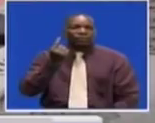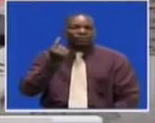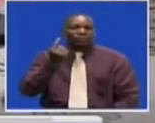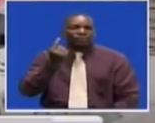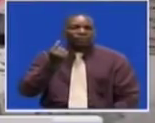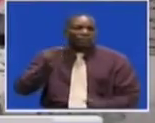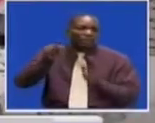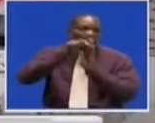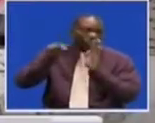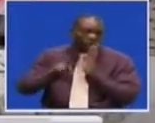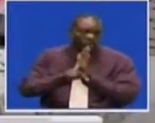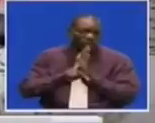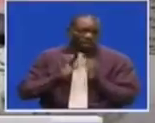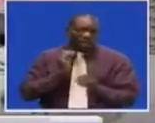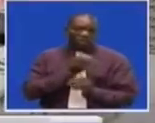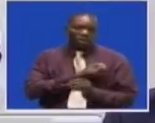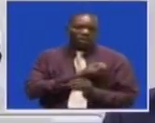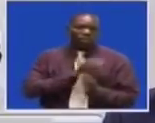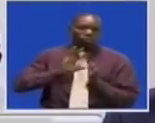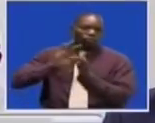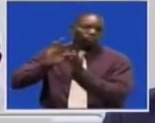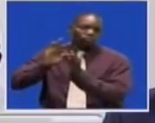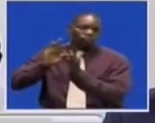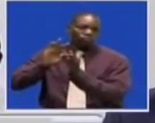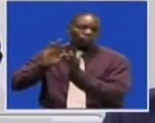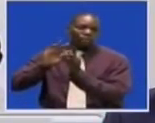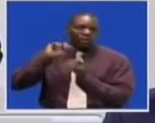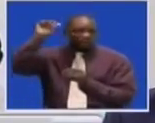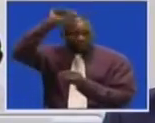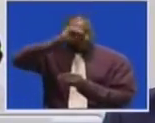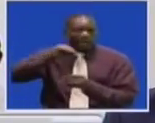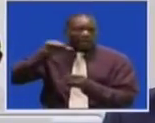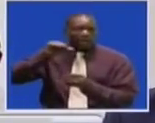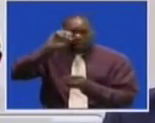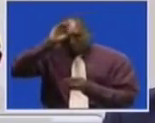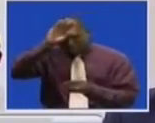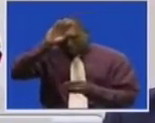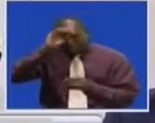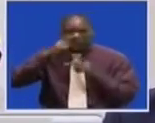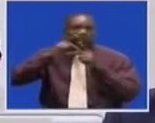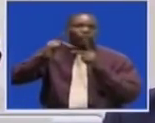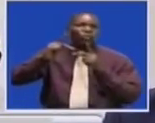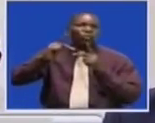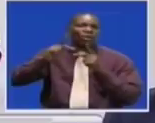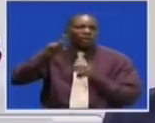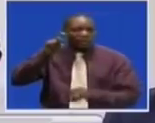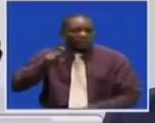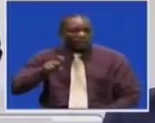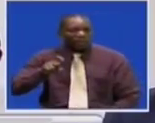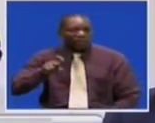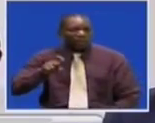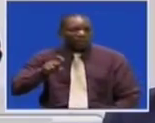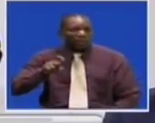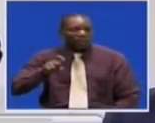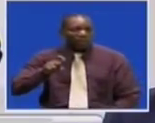Our policy is aligned with the tenets of the African mining vision, which requires that